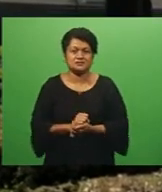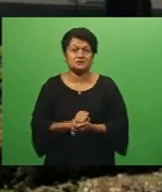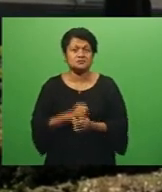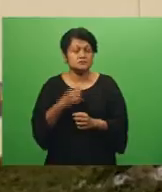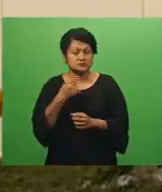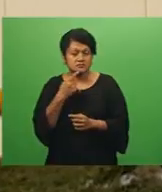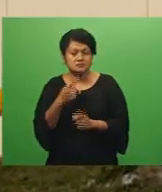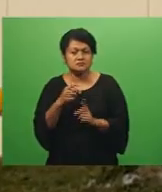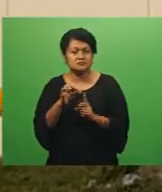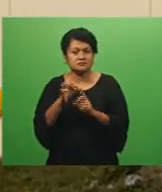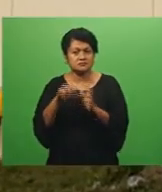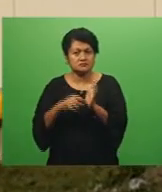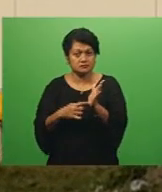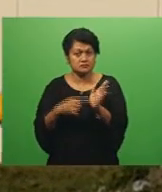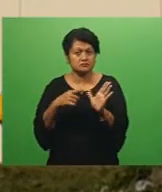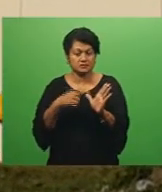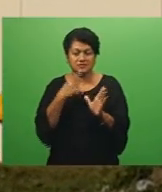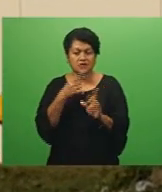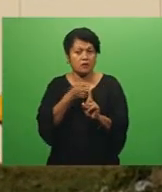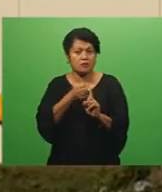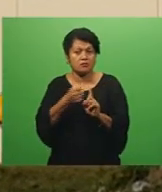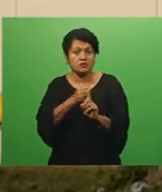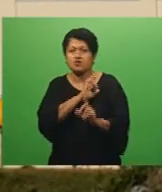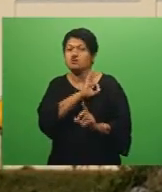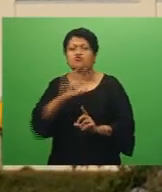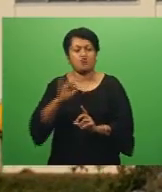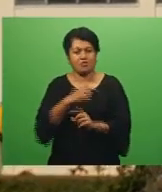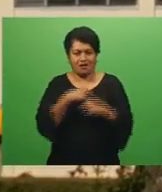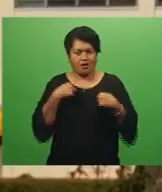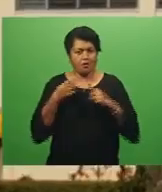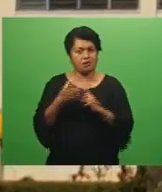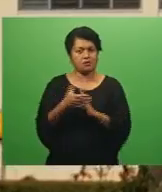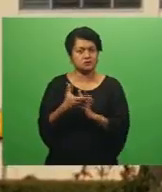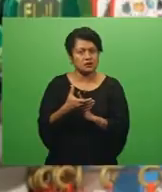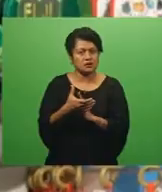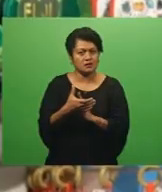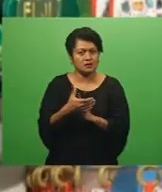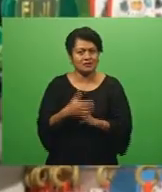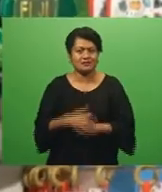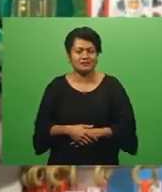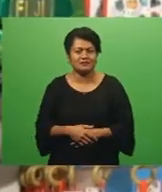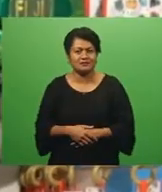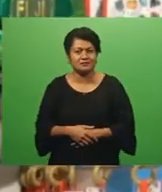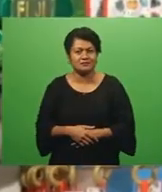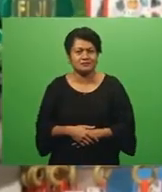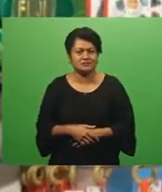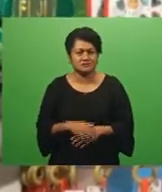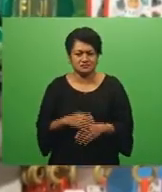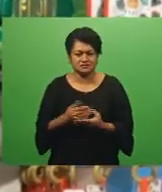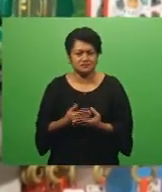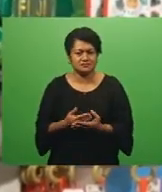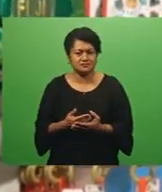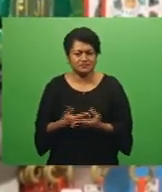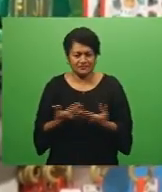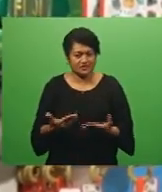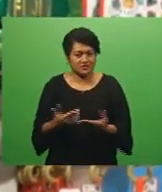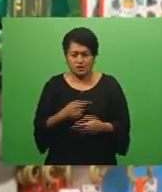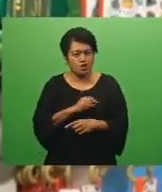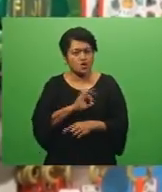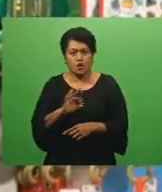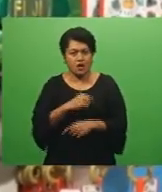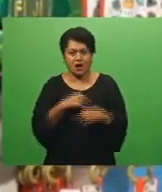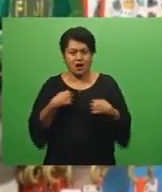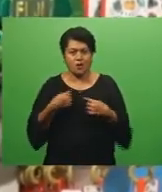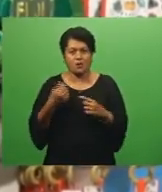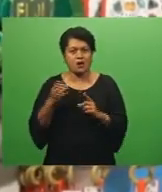clarified that bullying is not a culture. If it's a culture, then we would have faced it in this. No, it's not a culture.